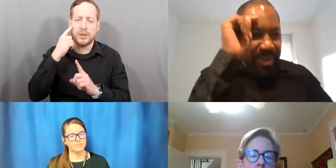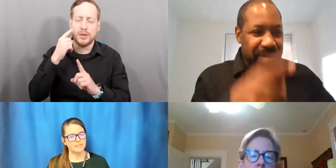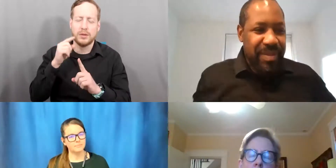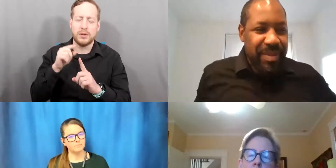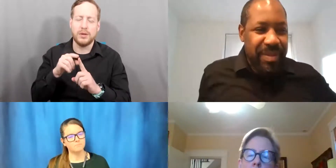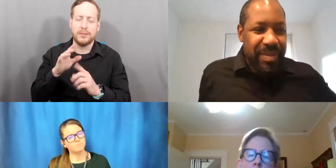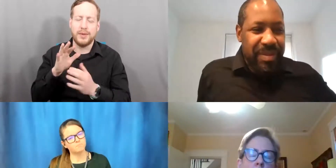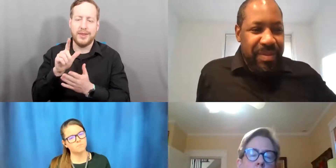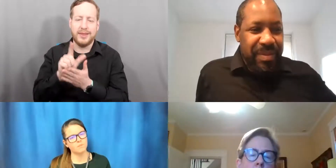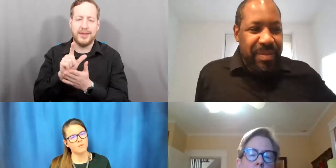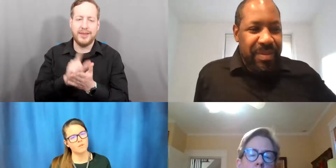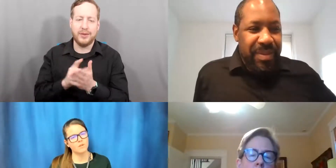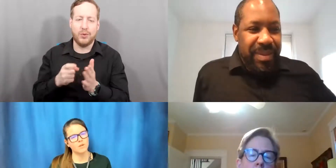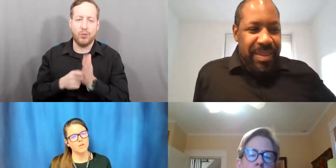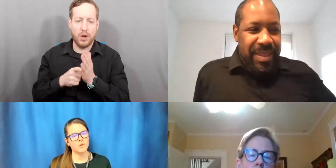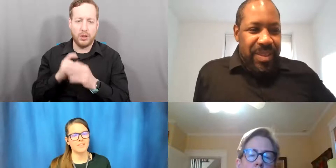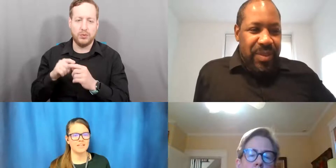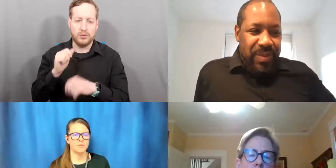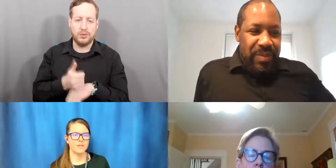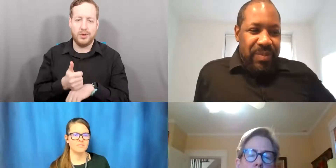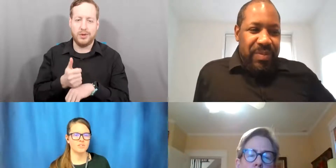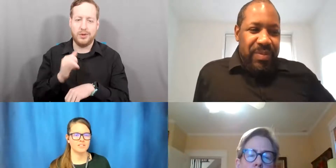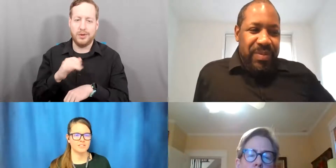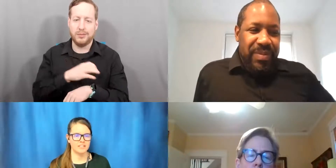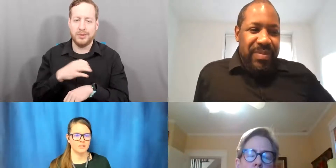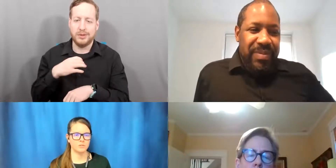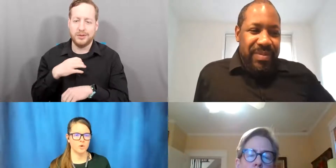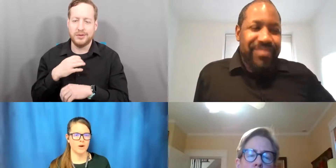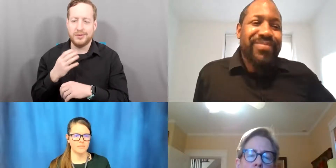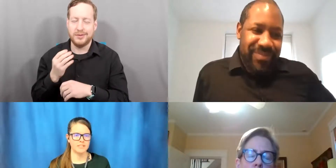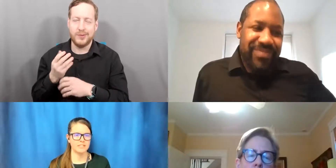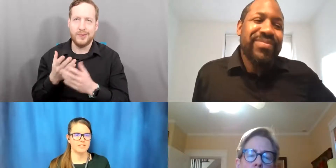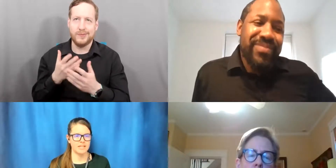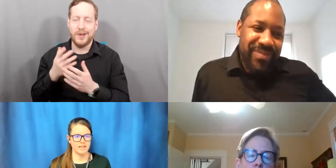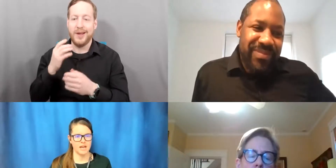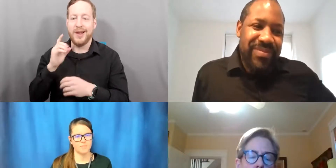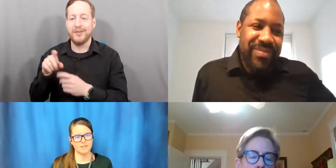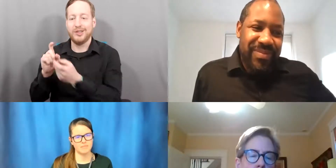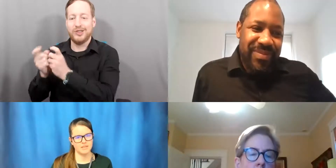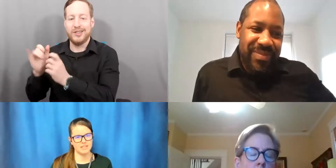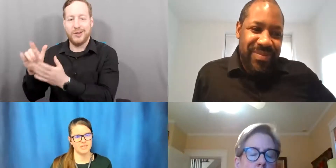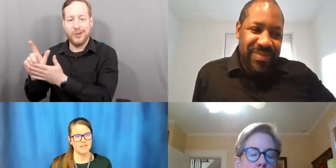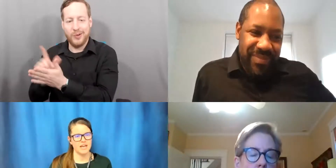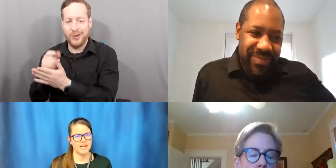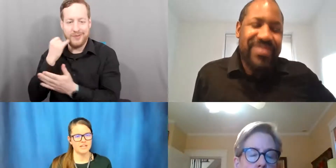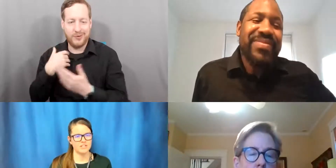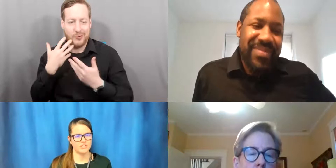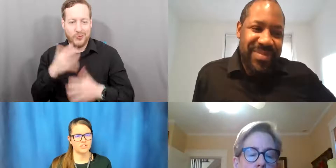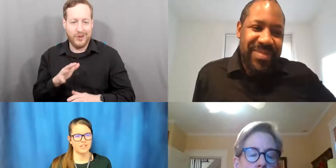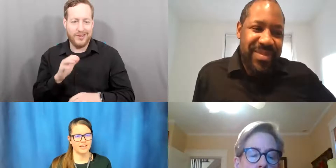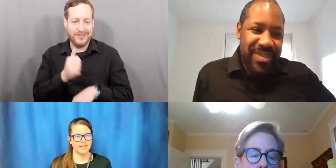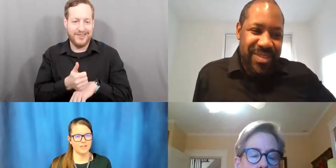Yeah, Tim? So I think we have to look at the legal requirements to setting up a committee